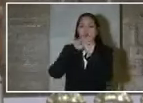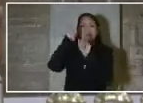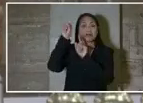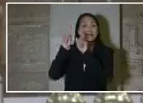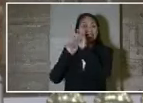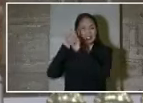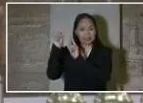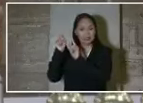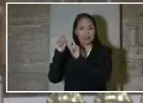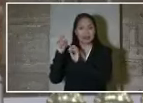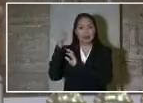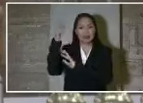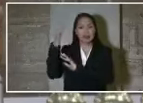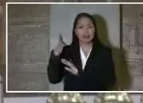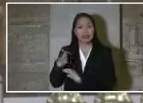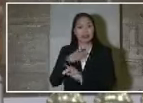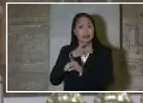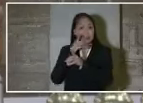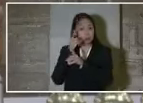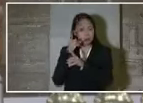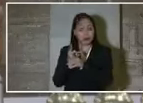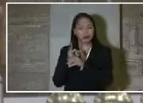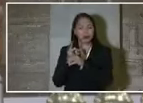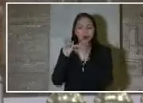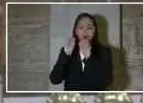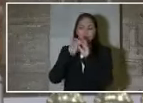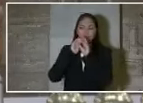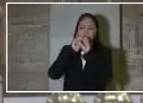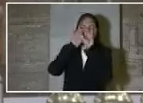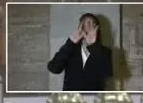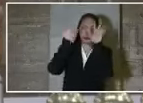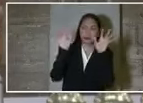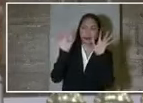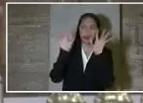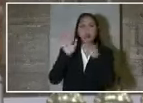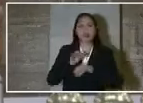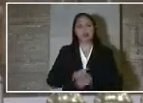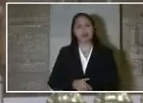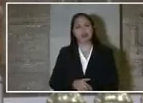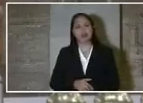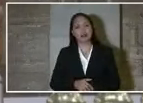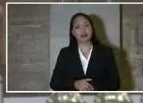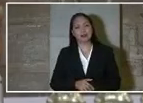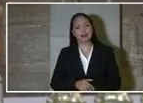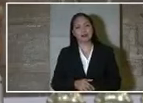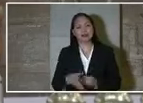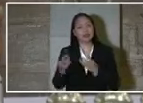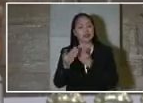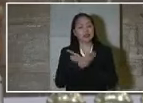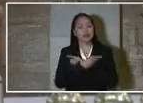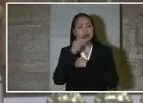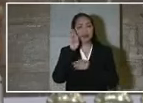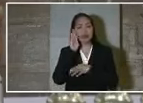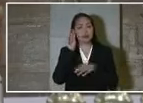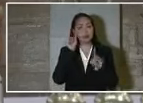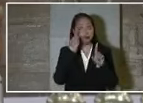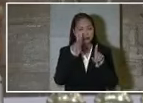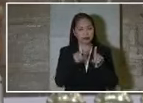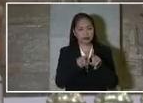God is their true light. My dear brothers and sisters,